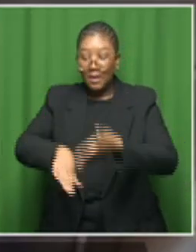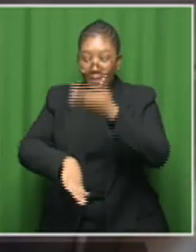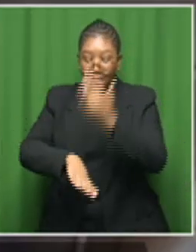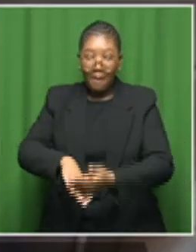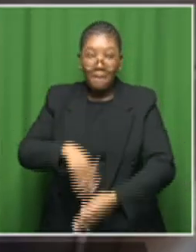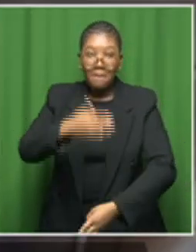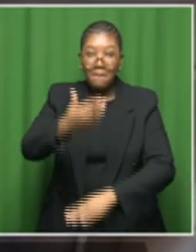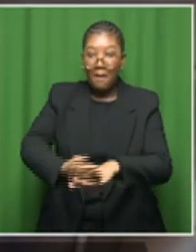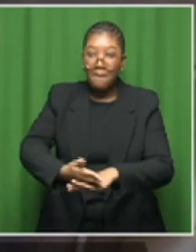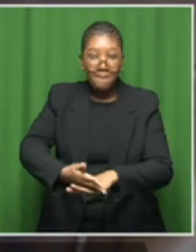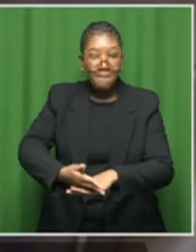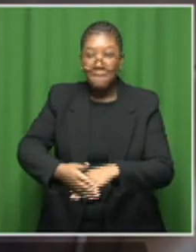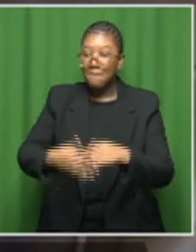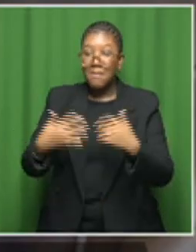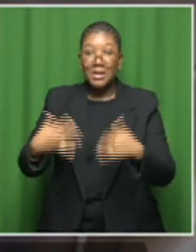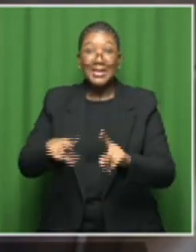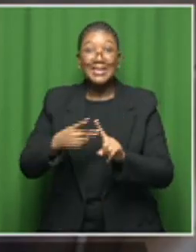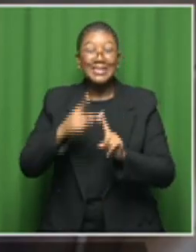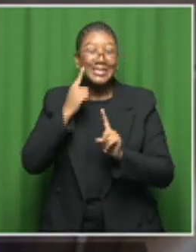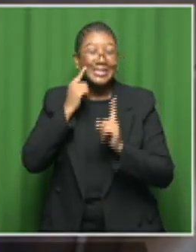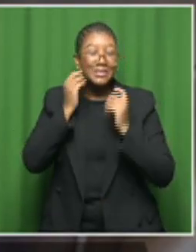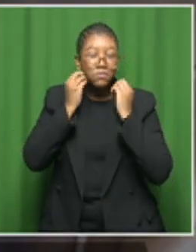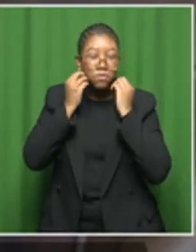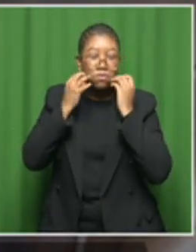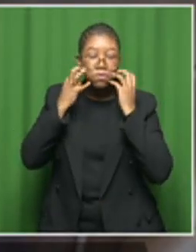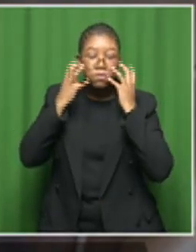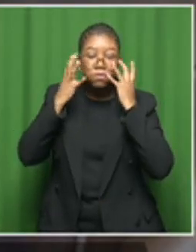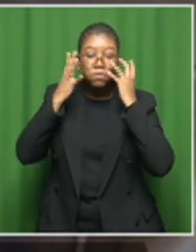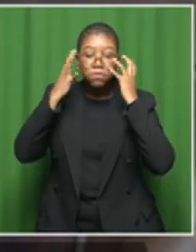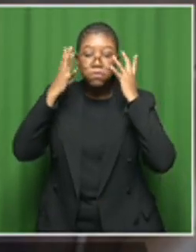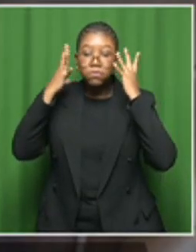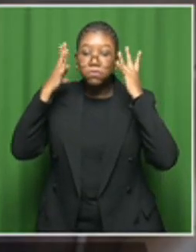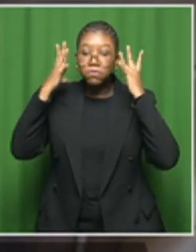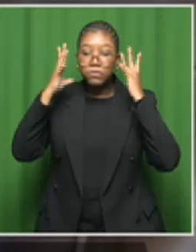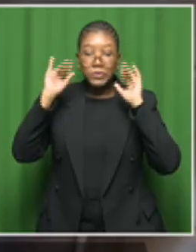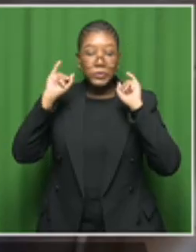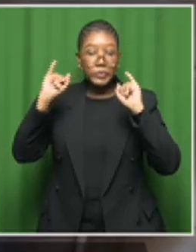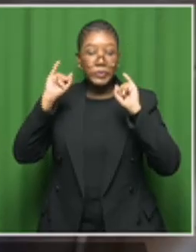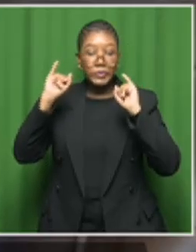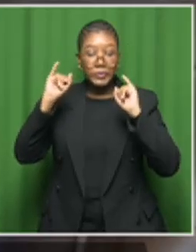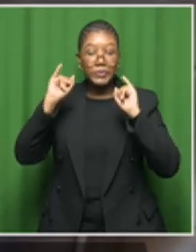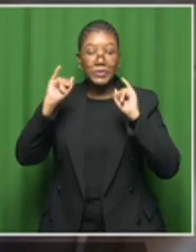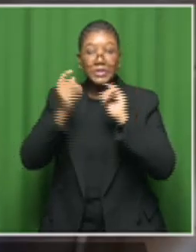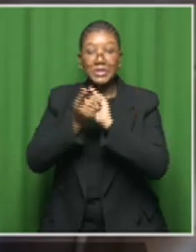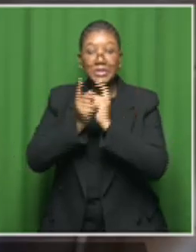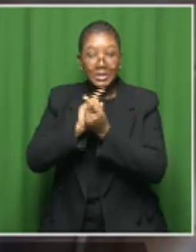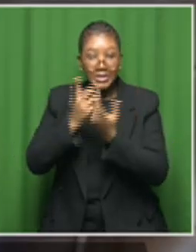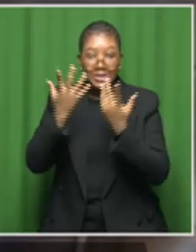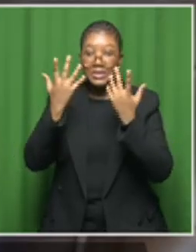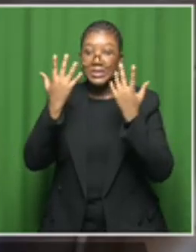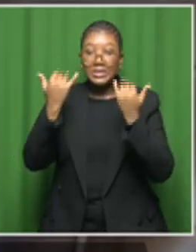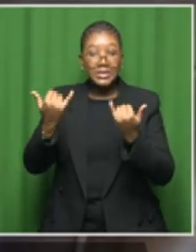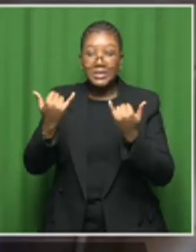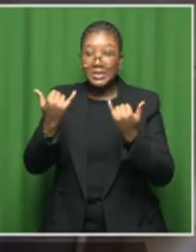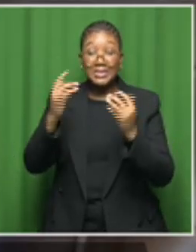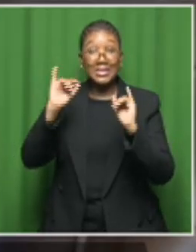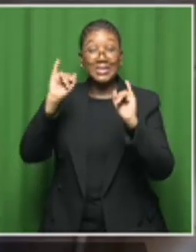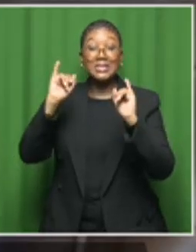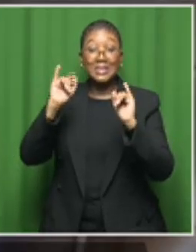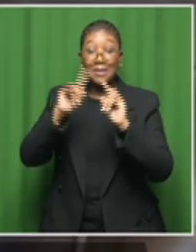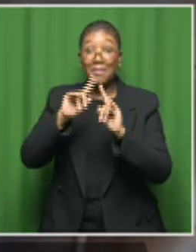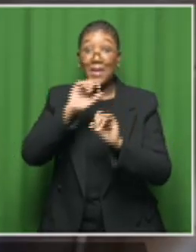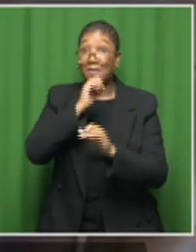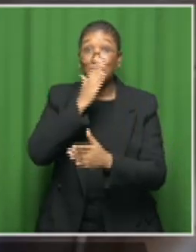skin was rotting. So the diagnosis came at a very late stage. And so I'm not too sure if